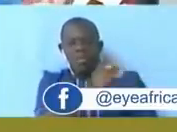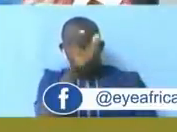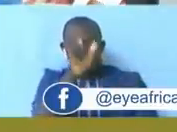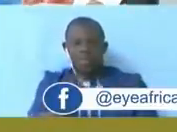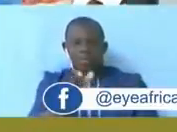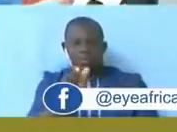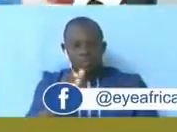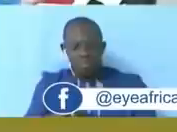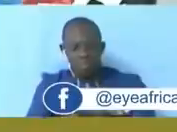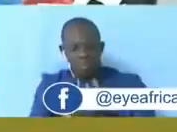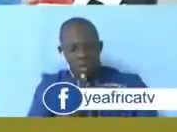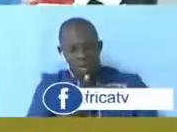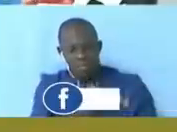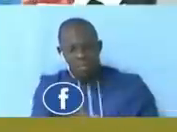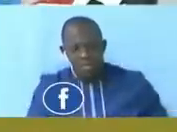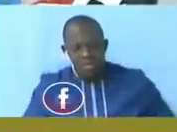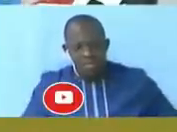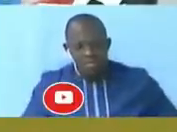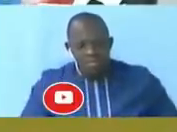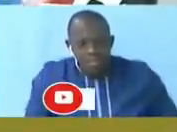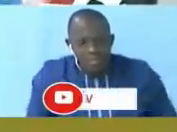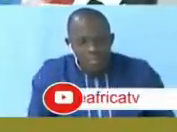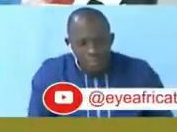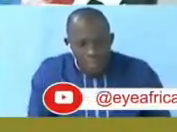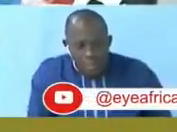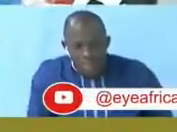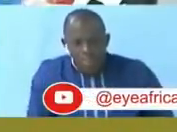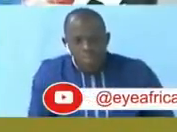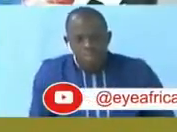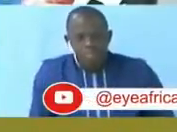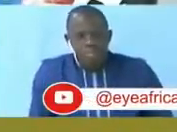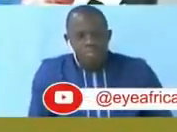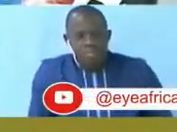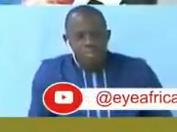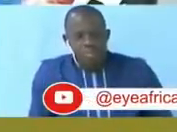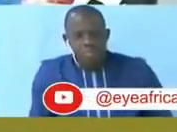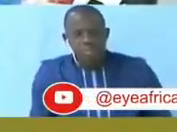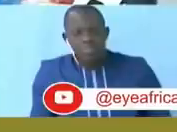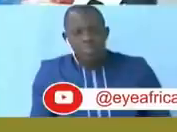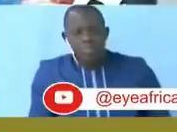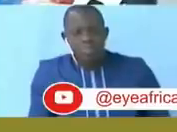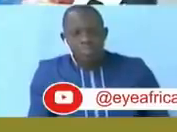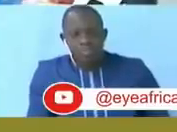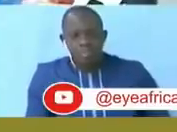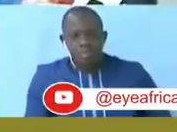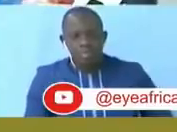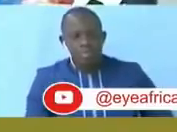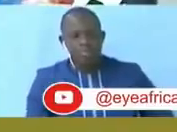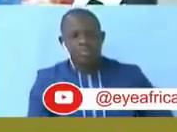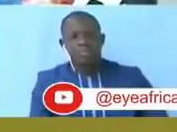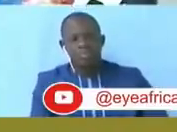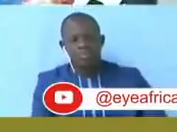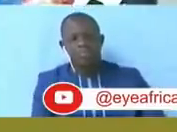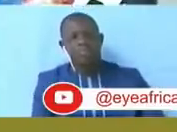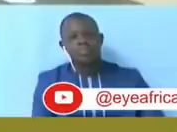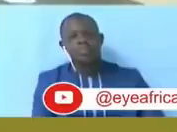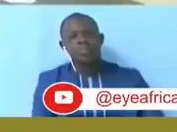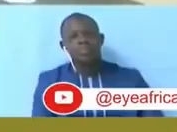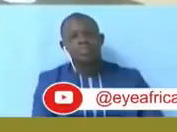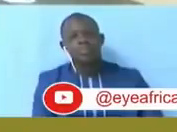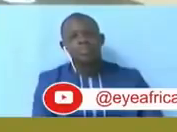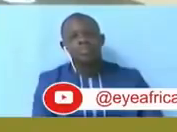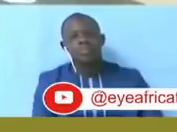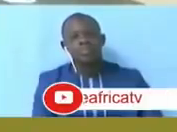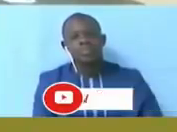foye magistrate to amanke non jojote folo inatana baya la do ko la foye fem fo no nya wota ba. Yes, that was the case of